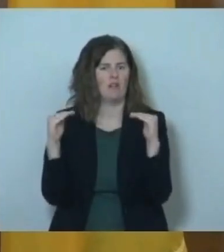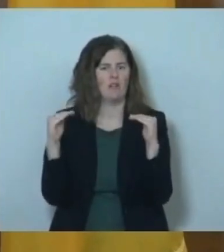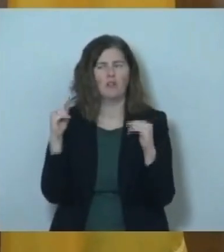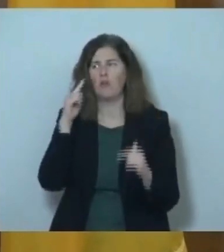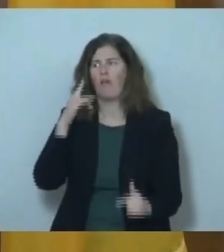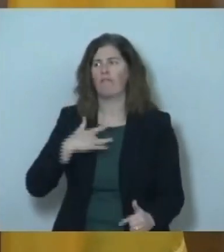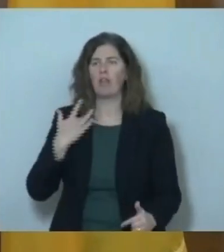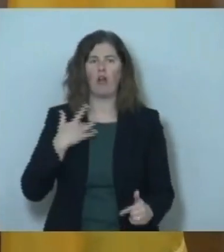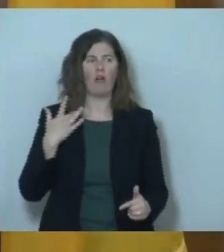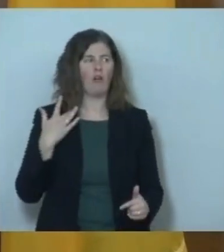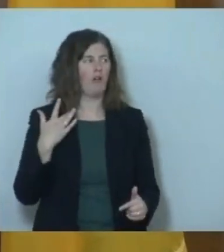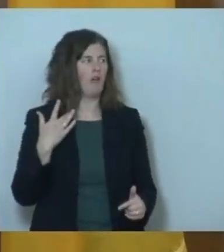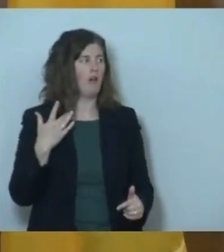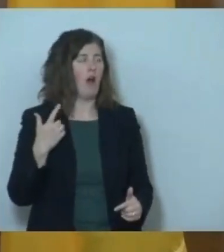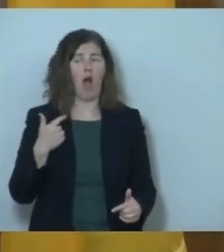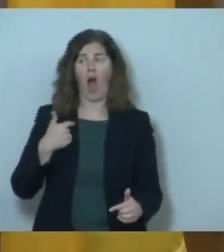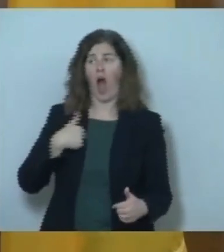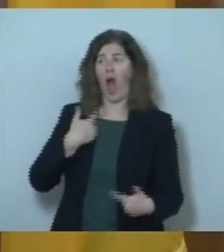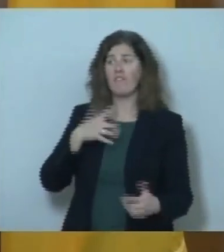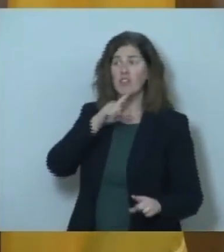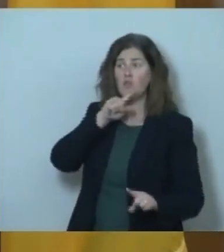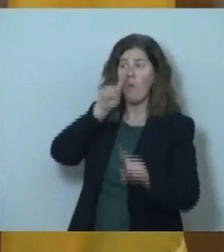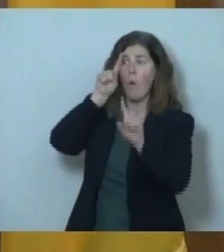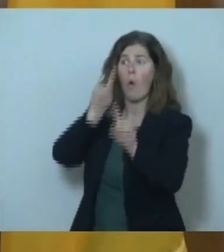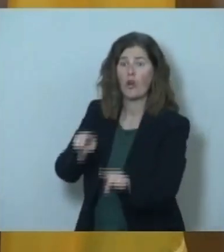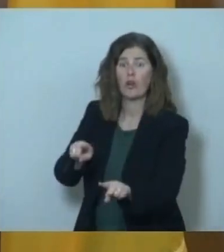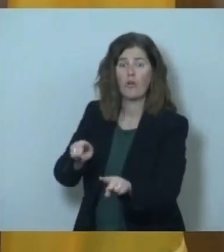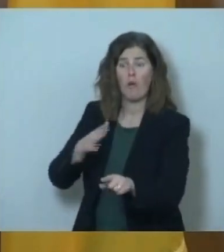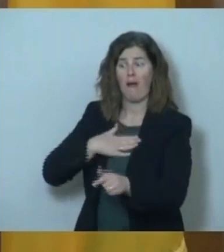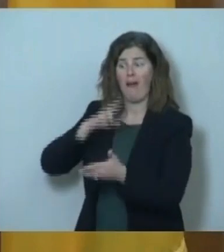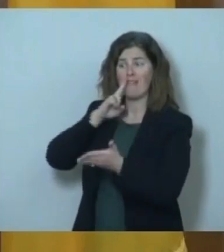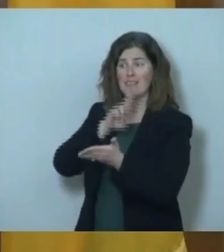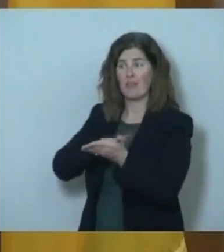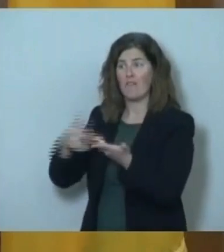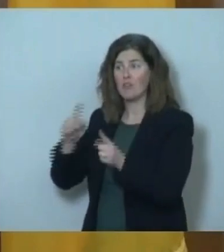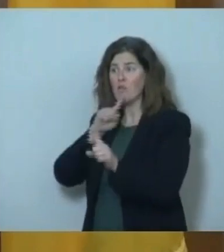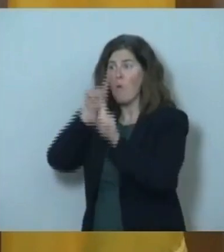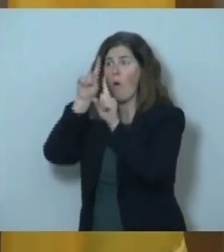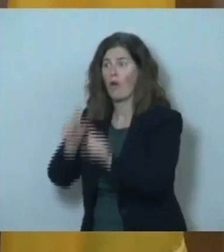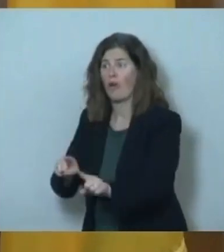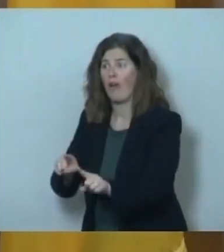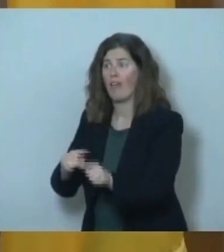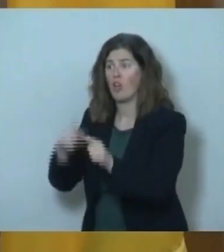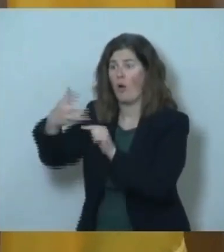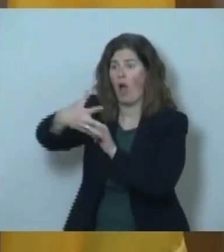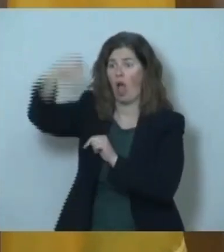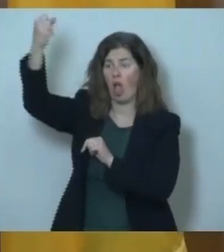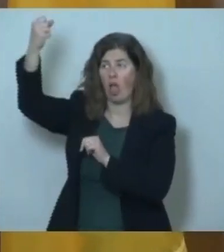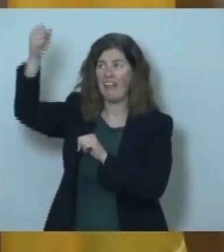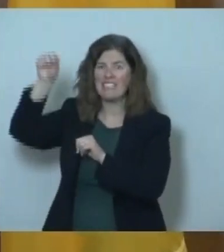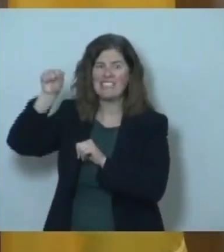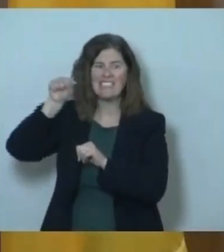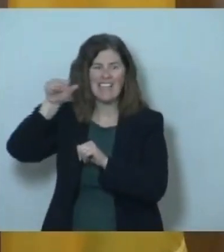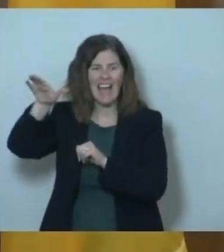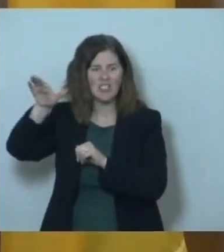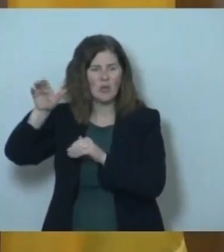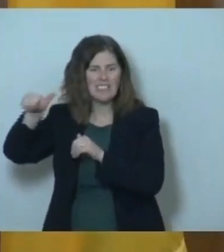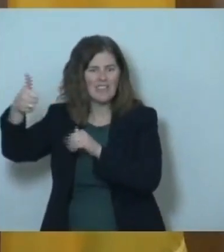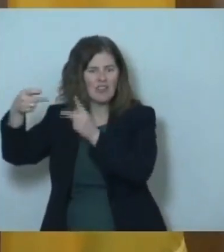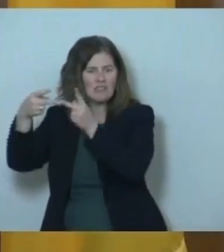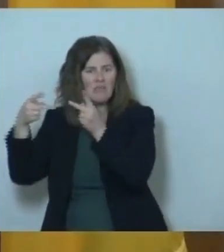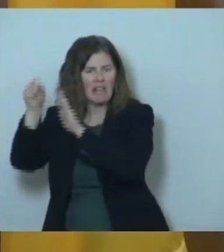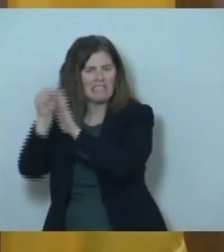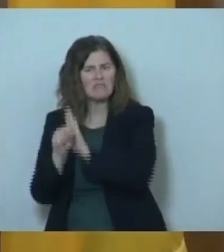for the orders that I or the secretary have accomplished and we're moving here and send them someplace else.